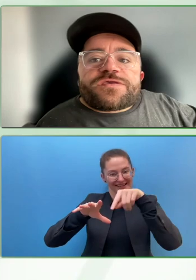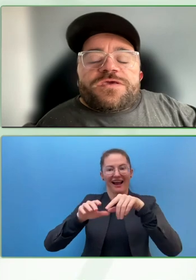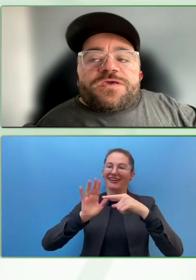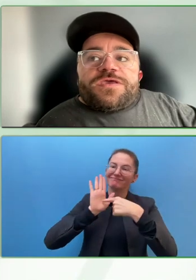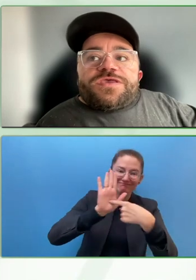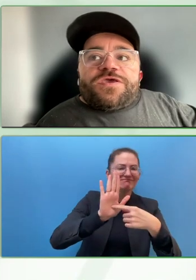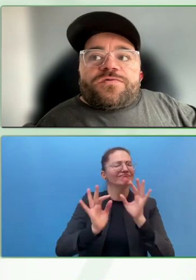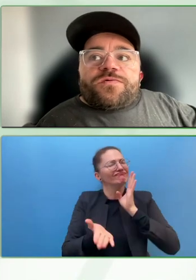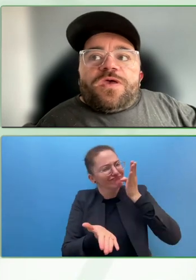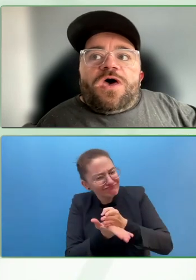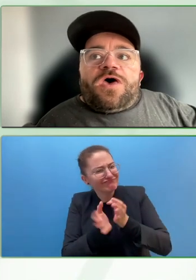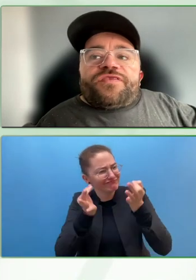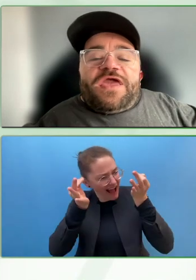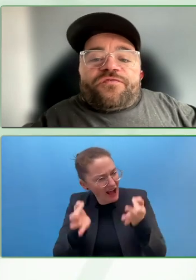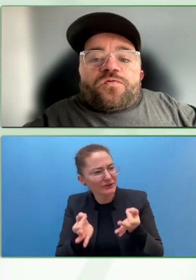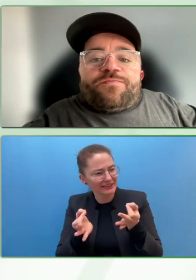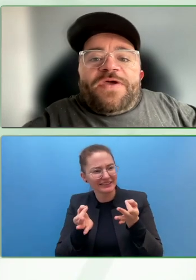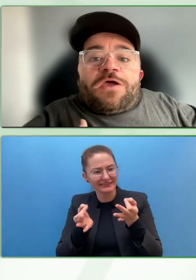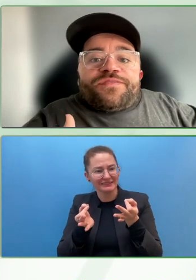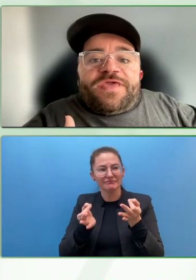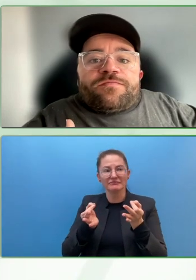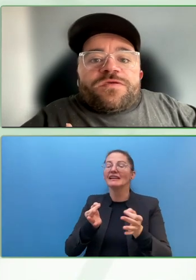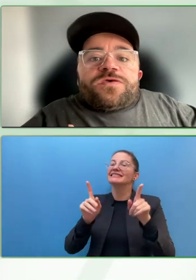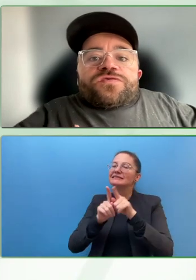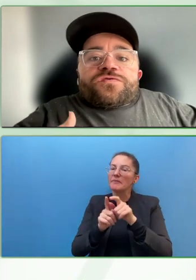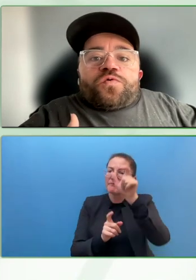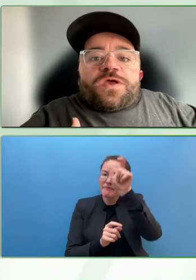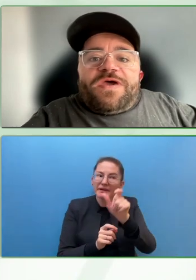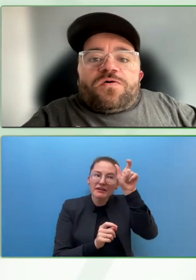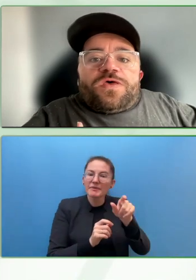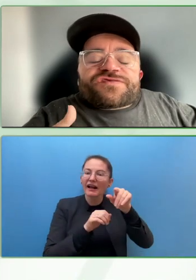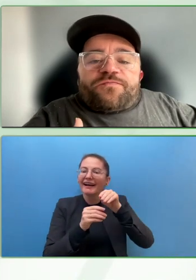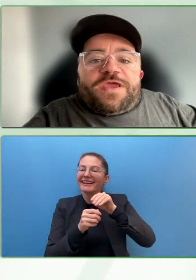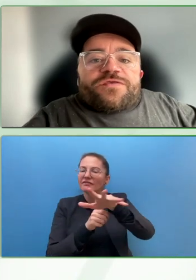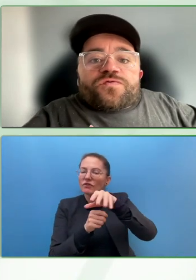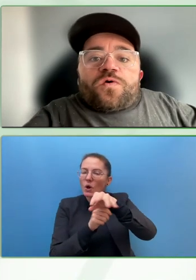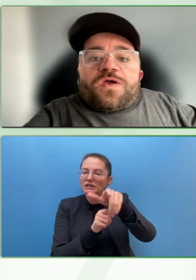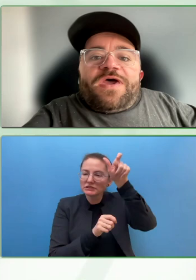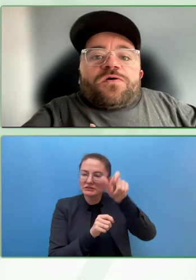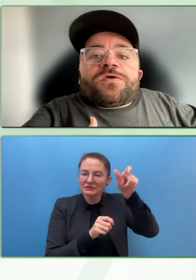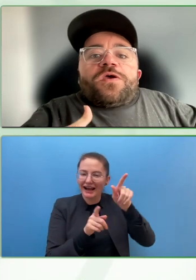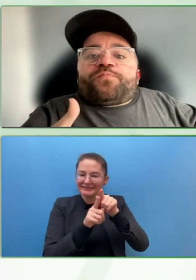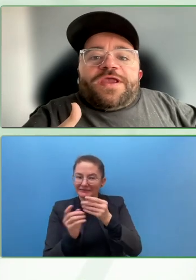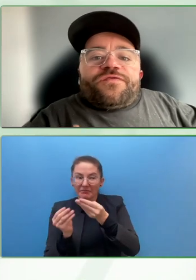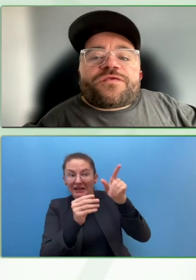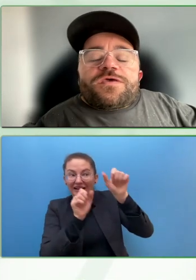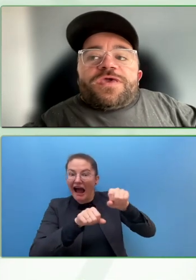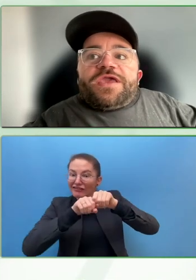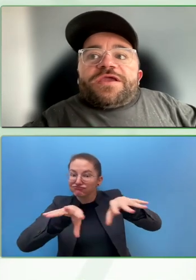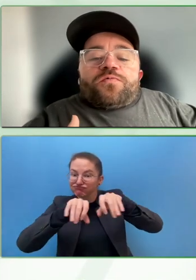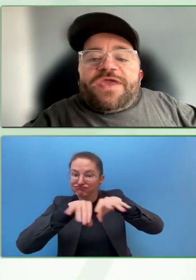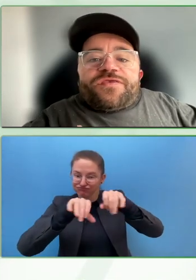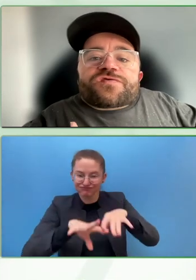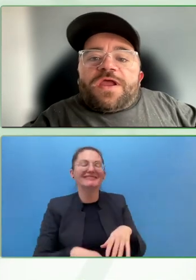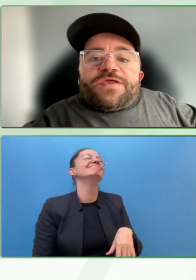experience, you are therefore empowering them to talk about a subject or talk about a brief